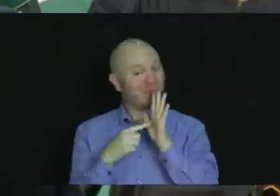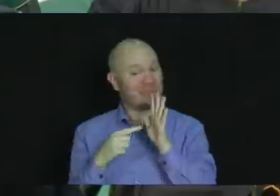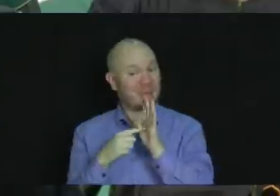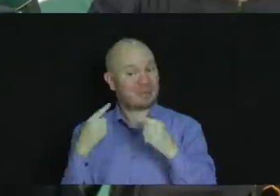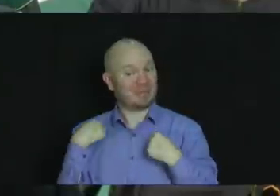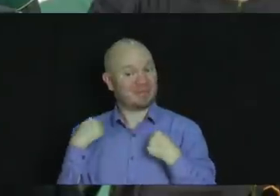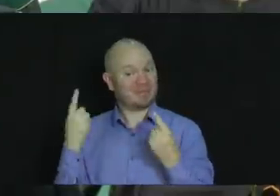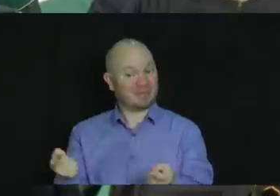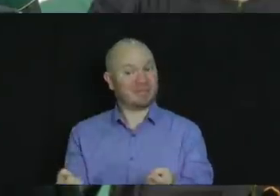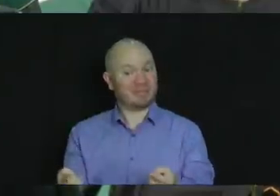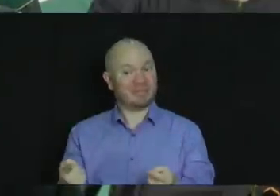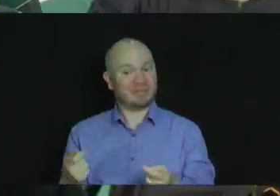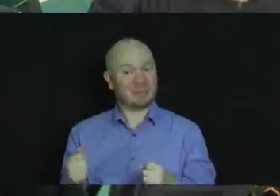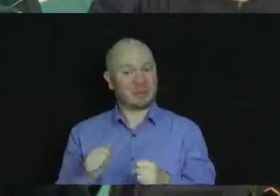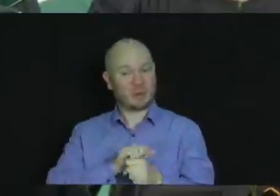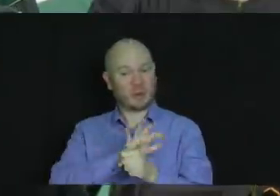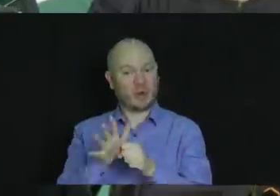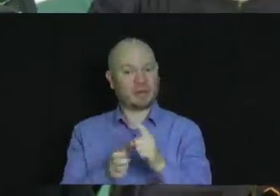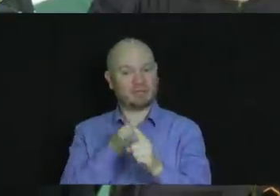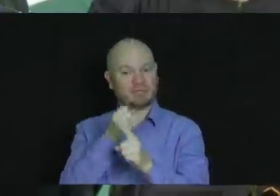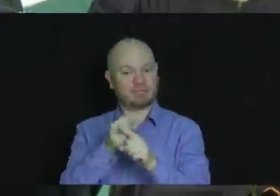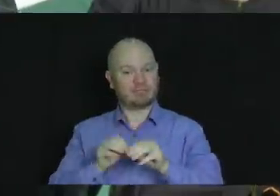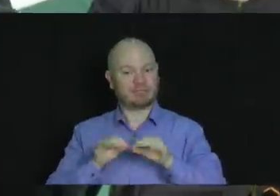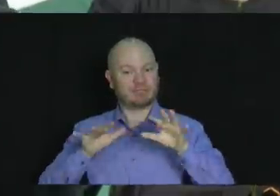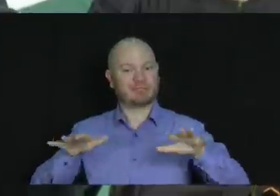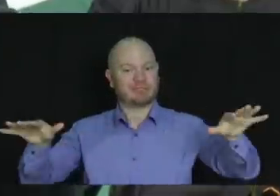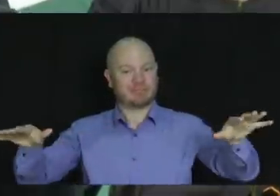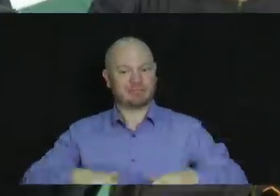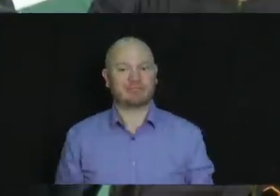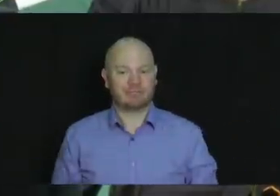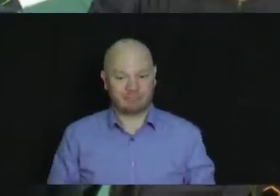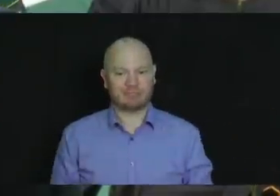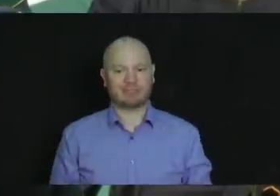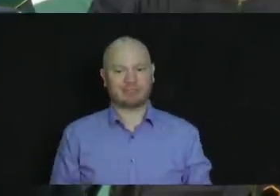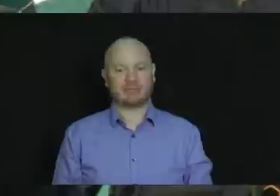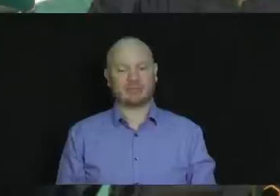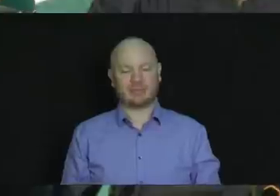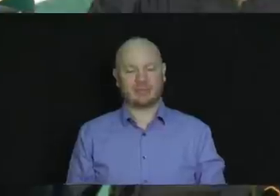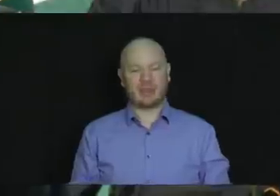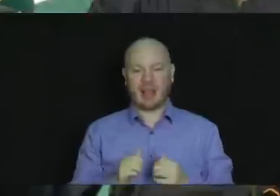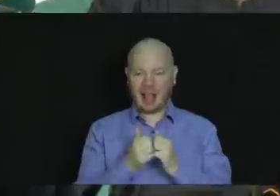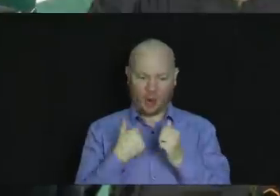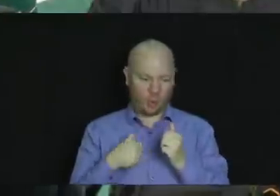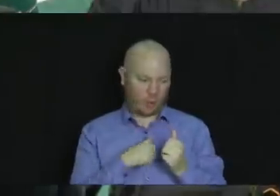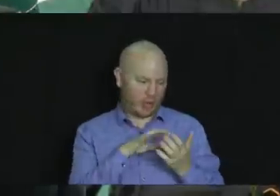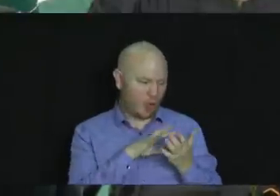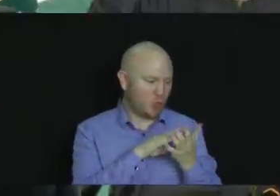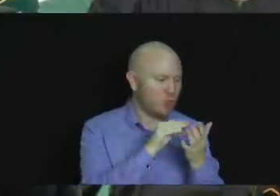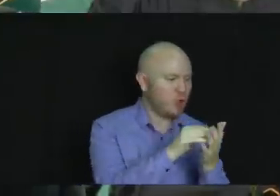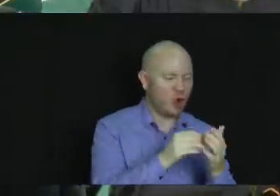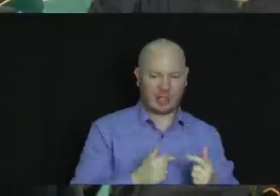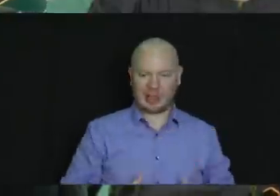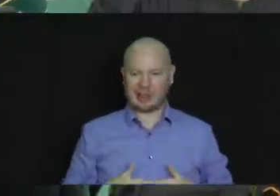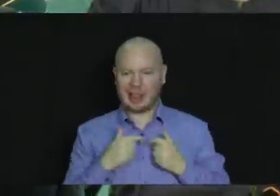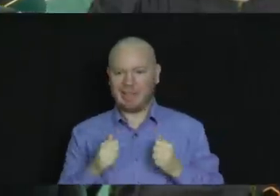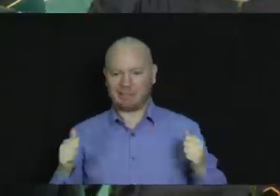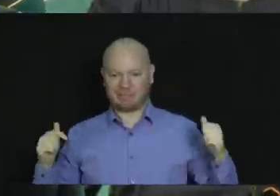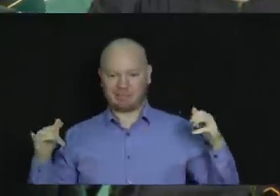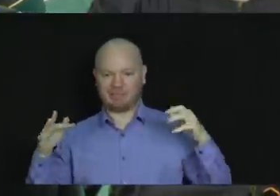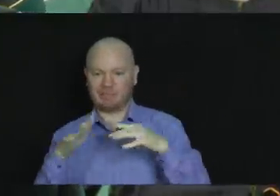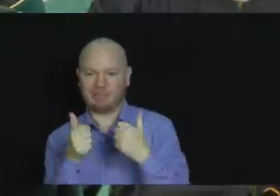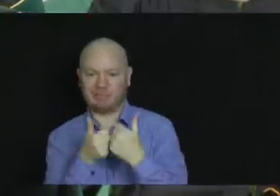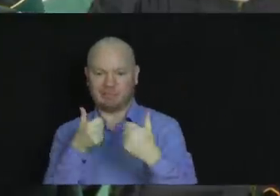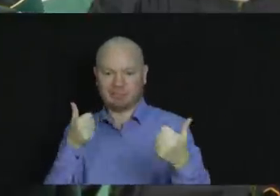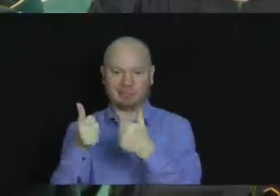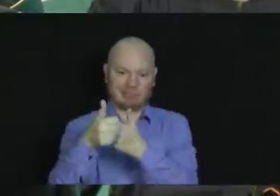our lives. From how we learn, how we live, how we congregate, work, and play, every area of